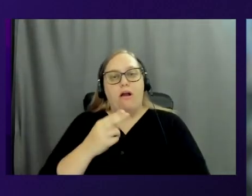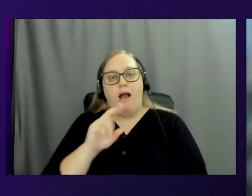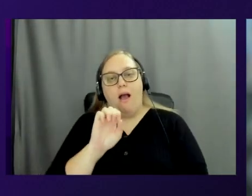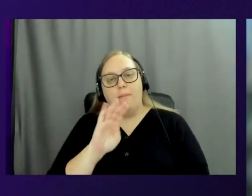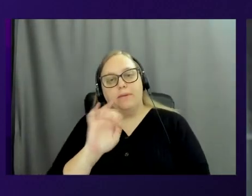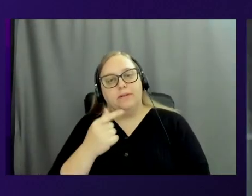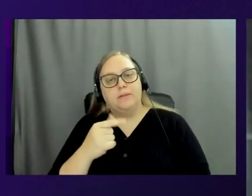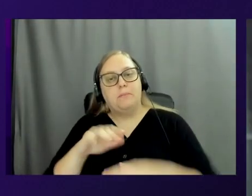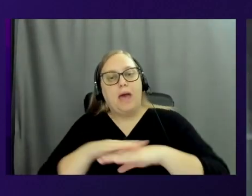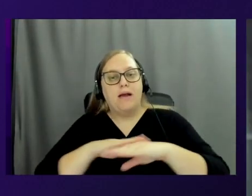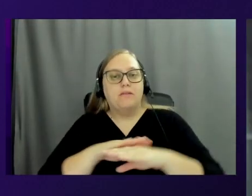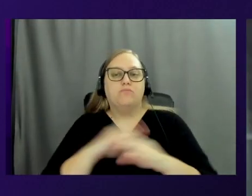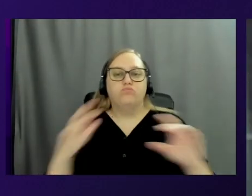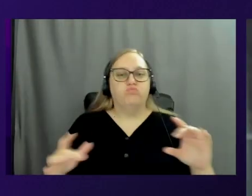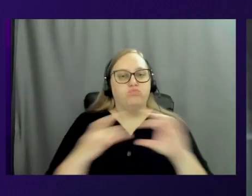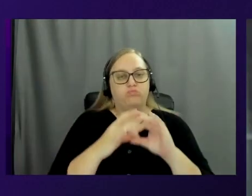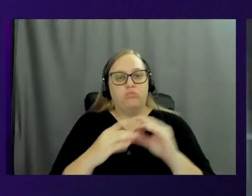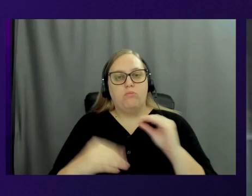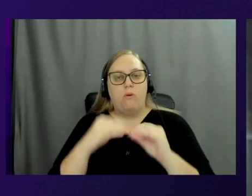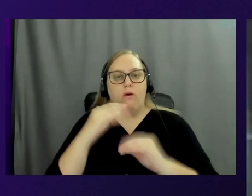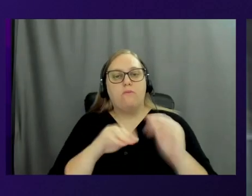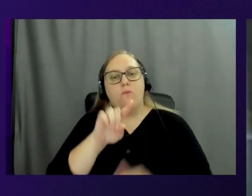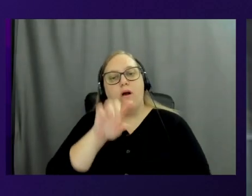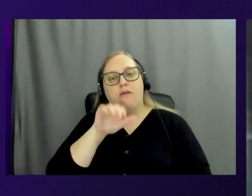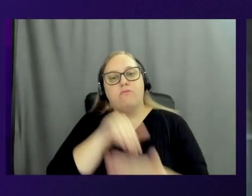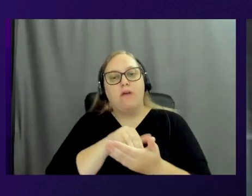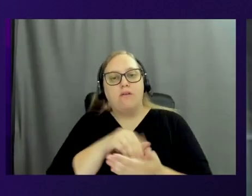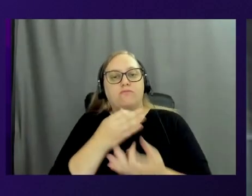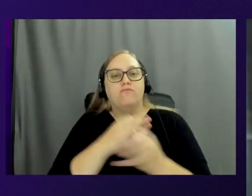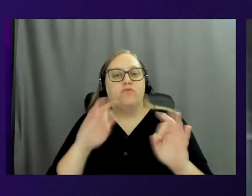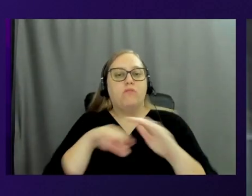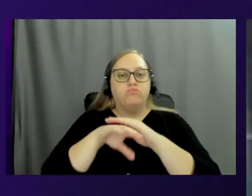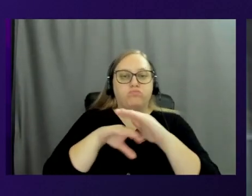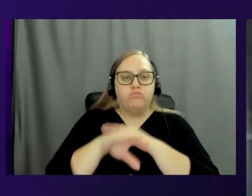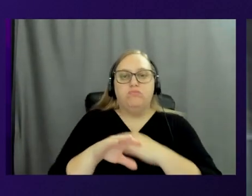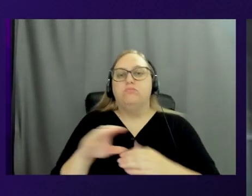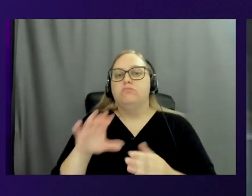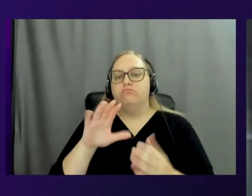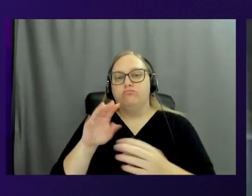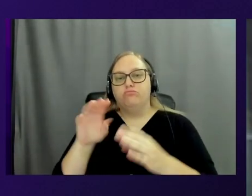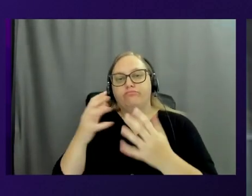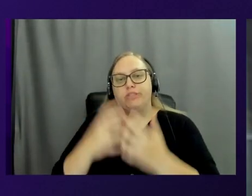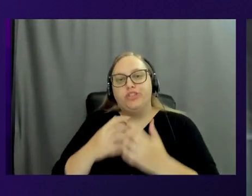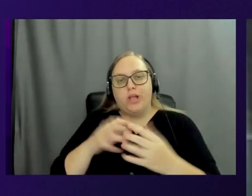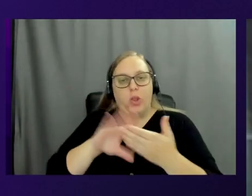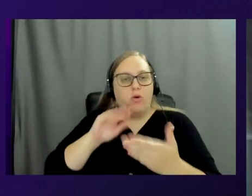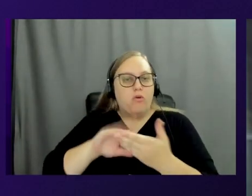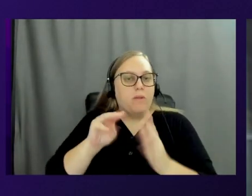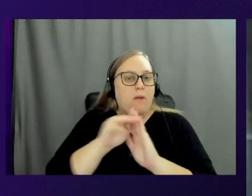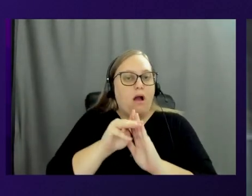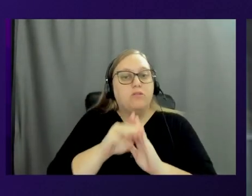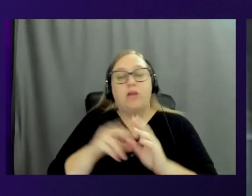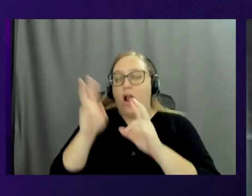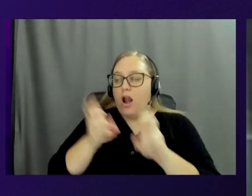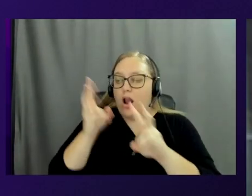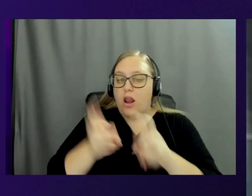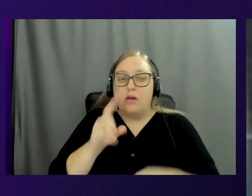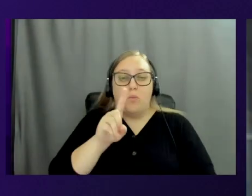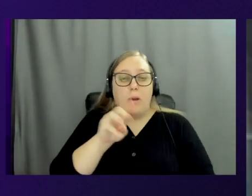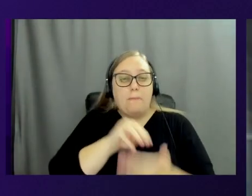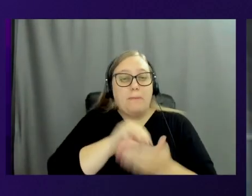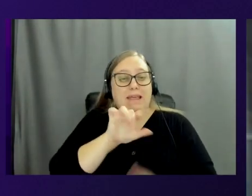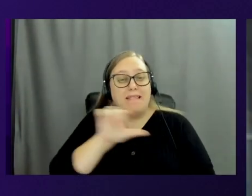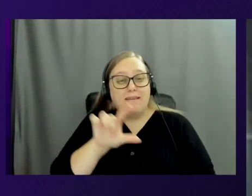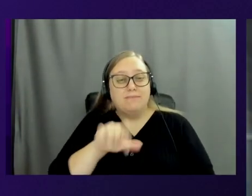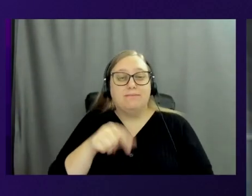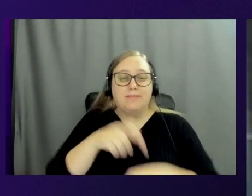than 100,000 free and accessible machine learning models that are downloaded more than 1 million times daily by researchers,